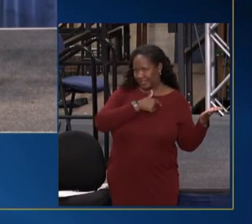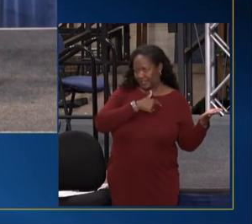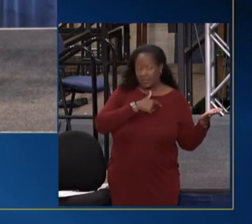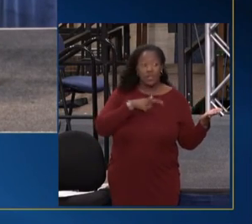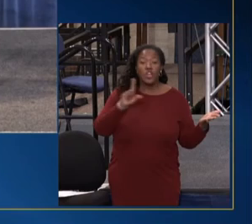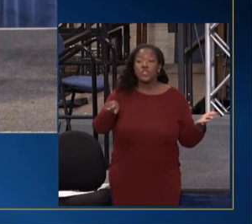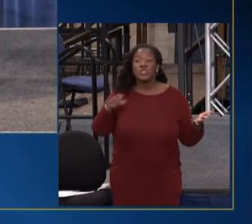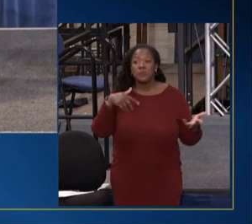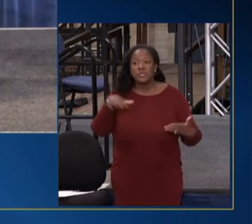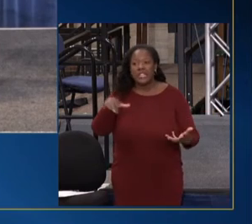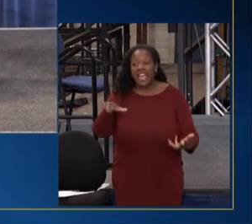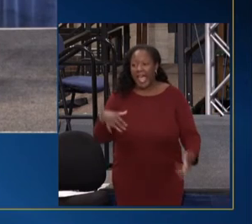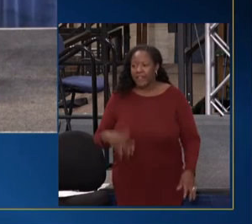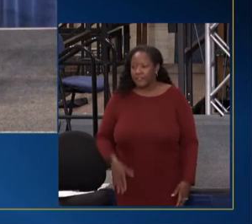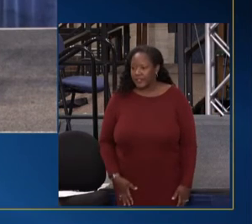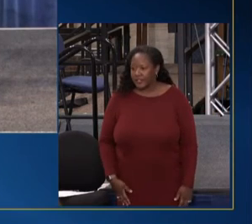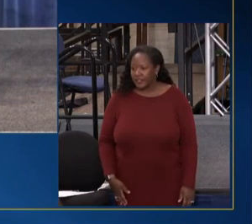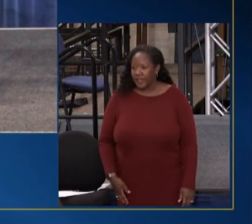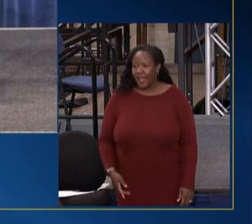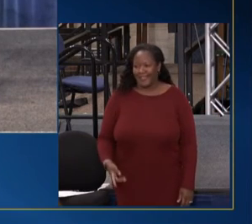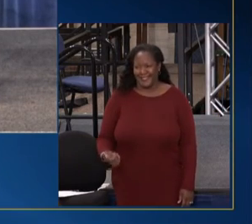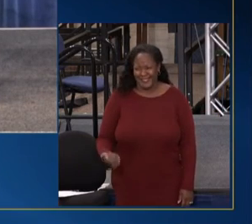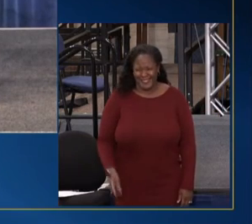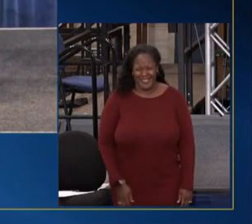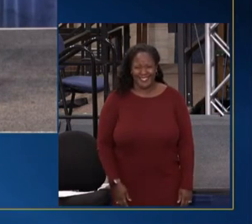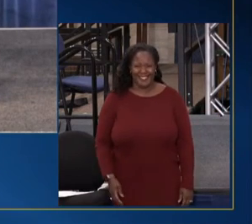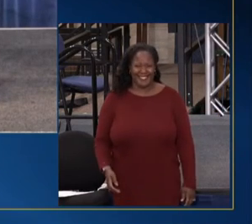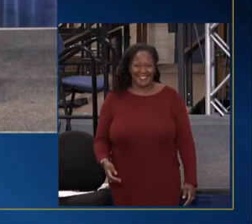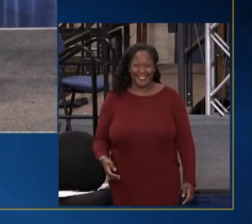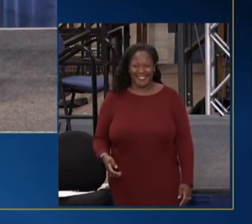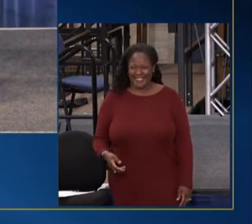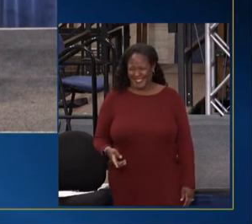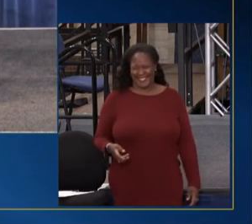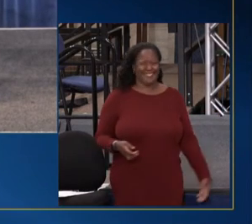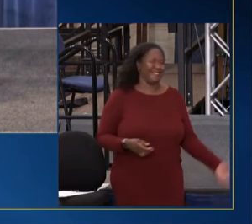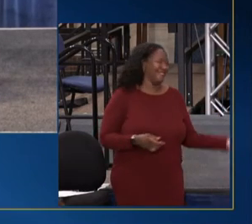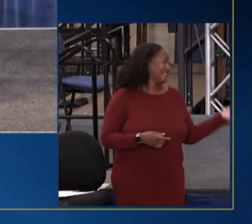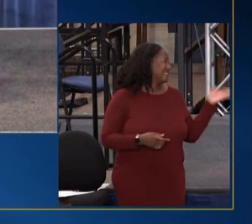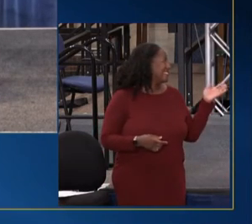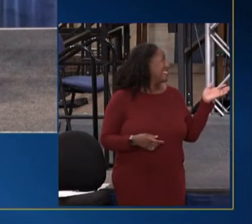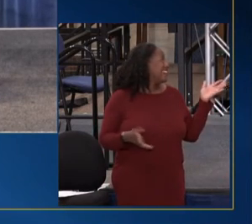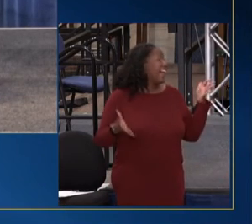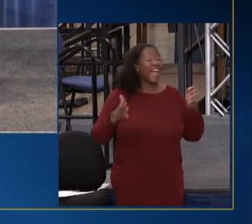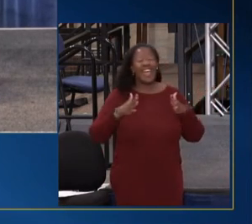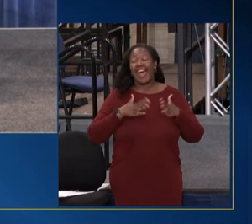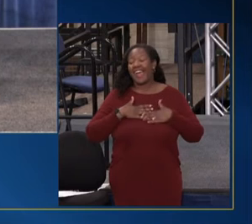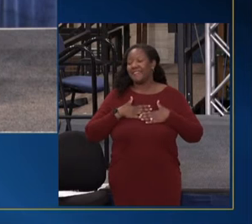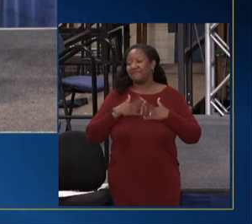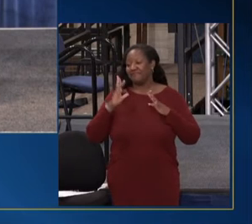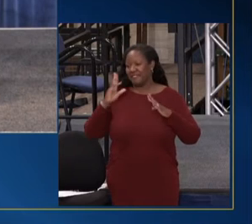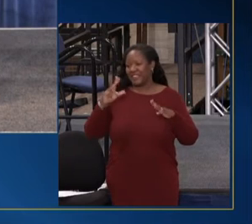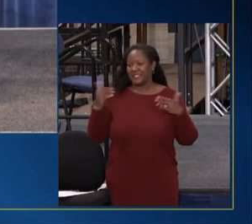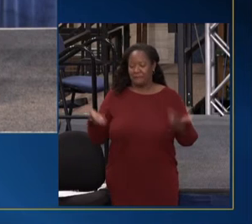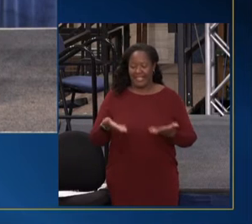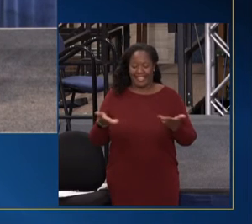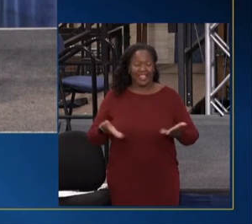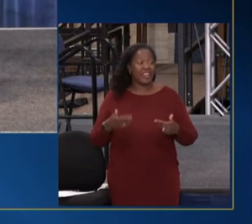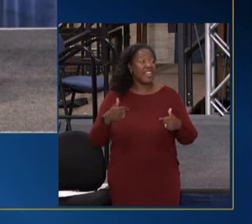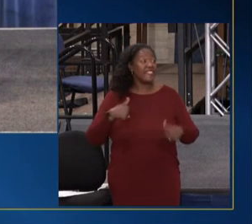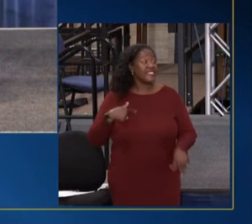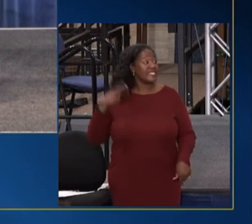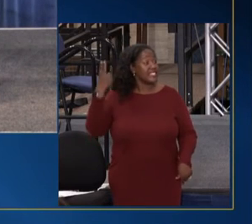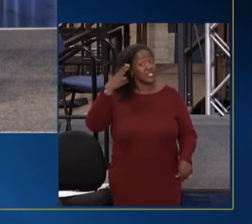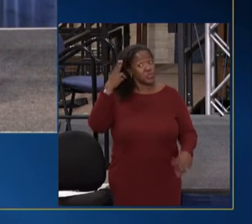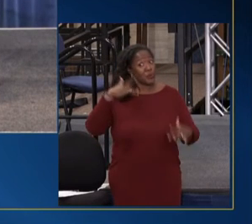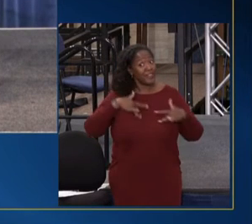but okay. This is not going to work. So very, very privileged to be here. Someone told me this is a historic event for